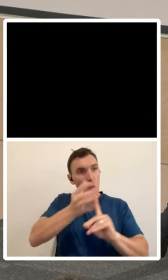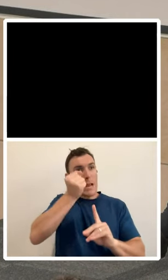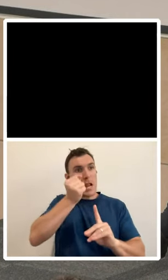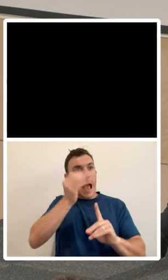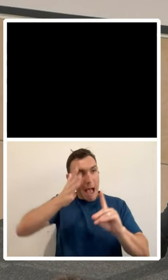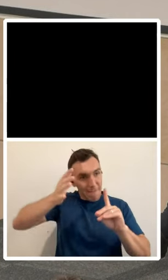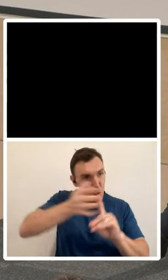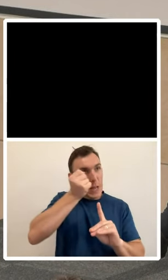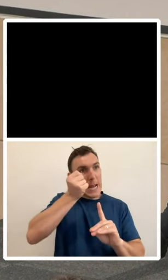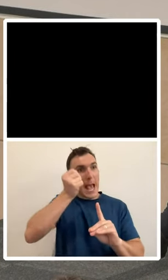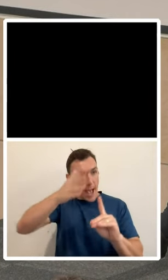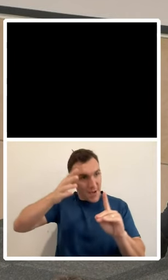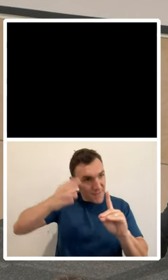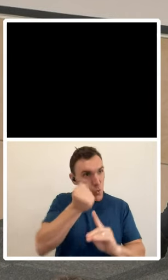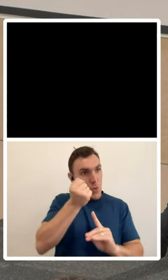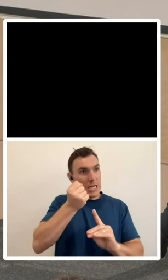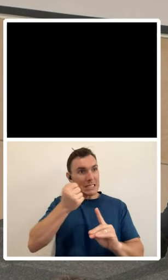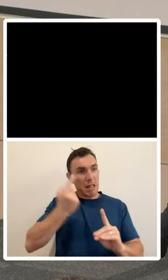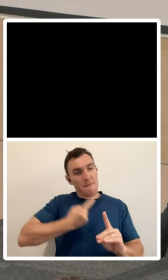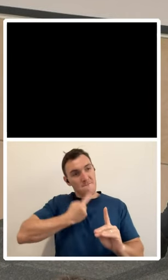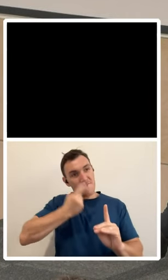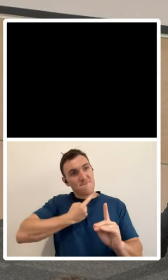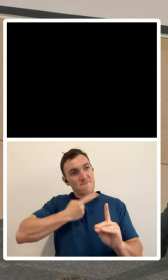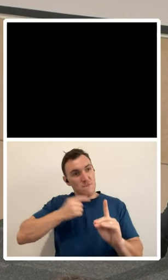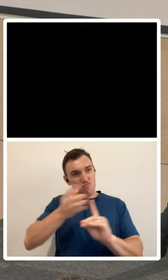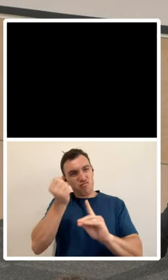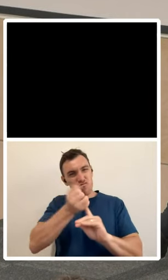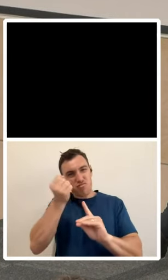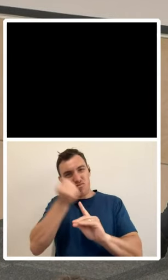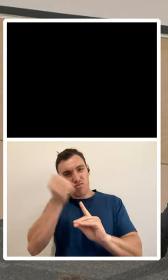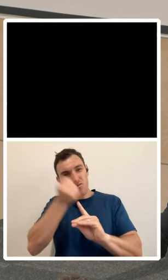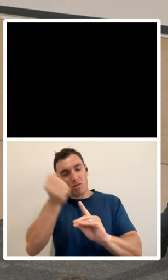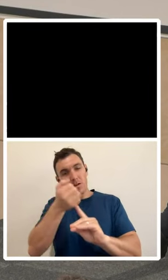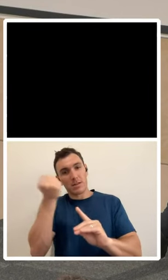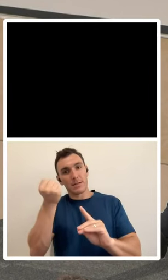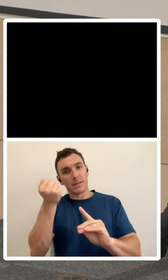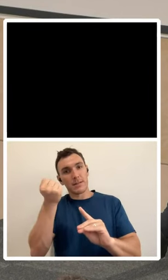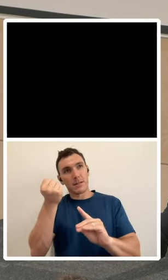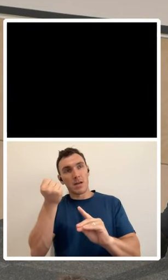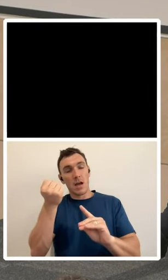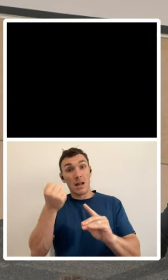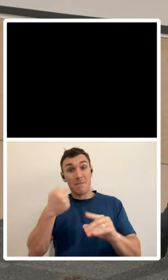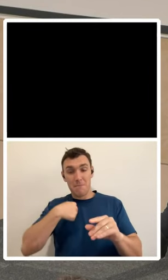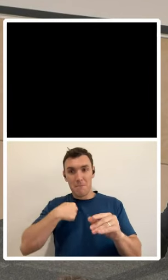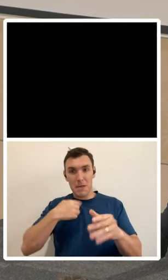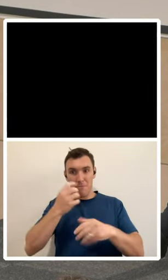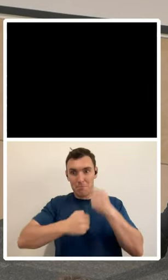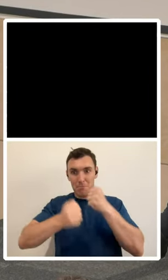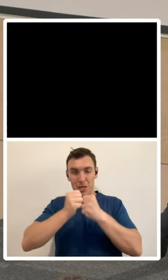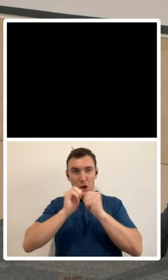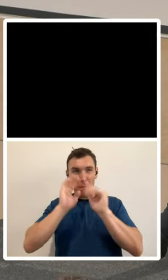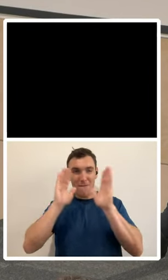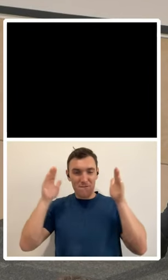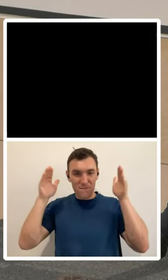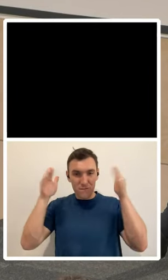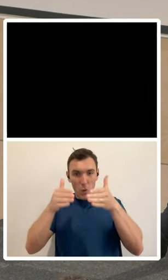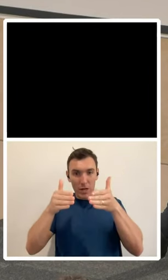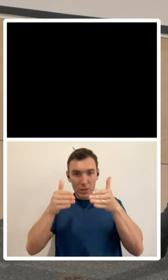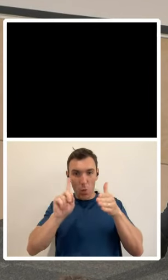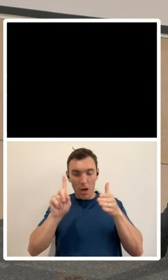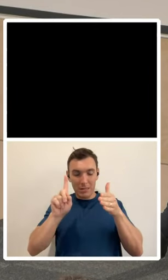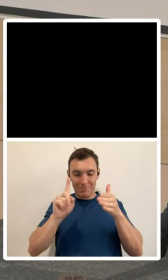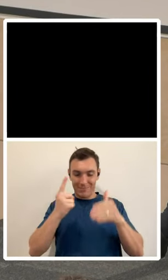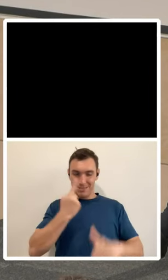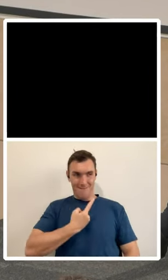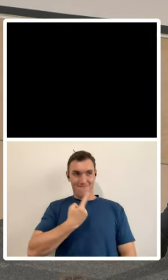obsessed with myself. Mm. And that shrunk me as a person. It diminished me as a person. And I think I